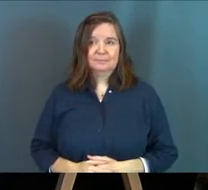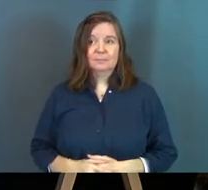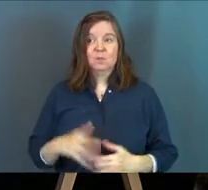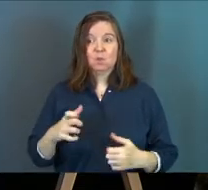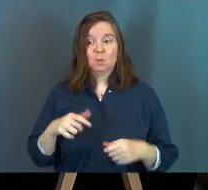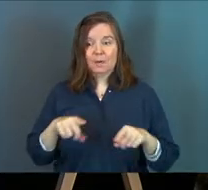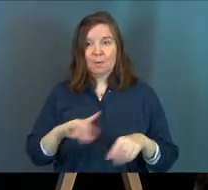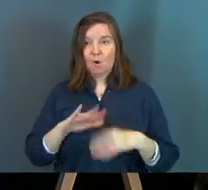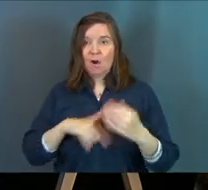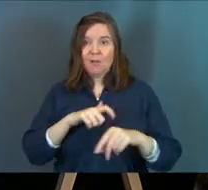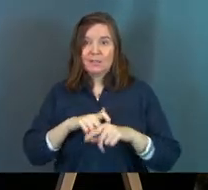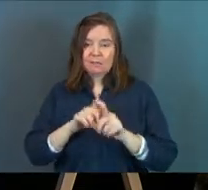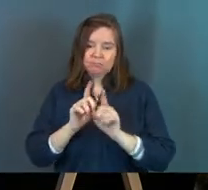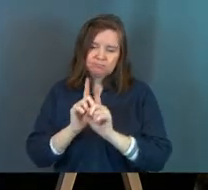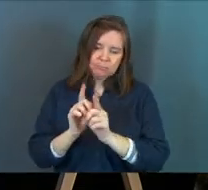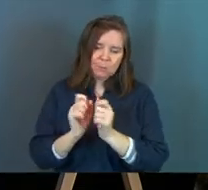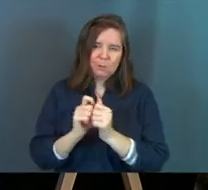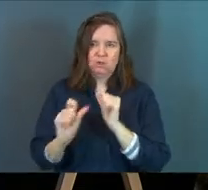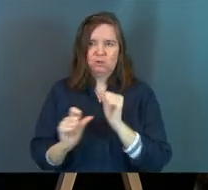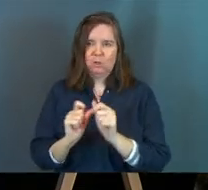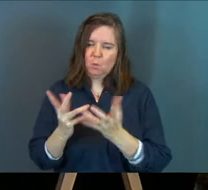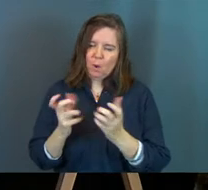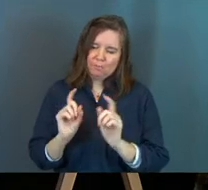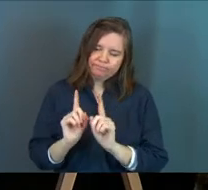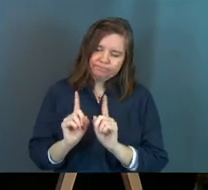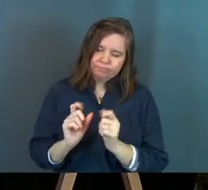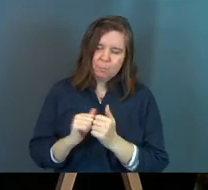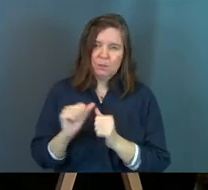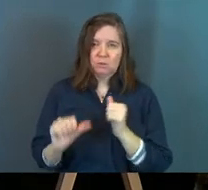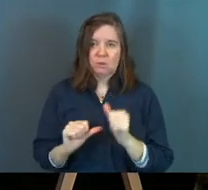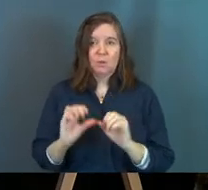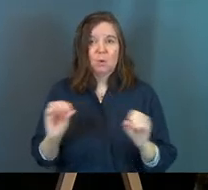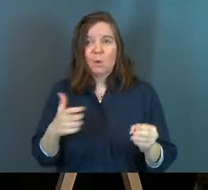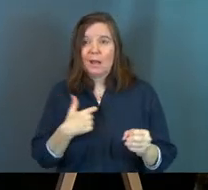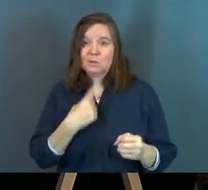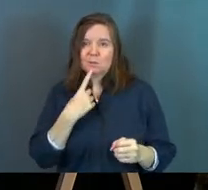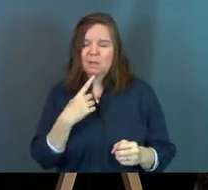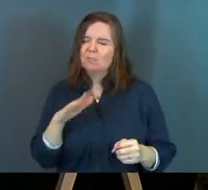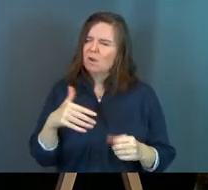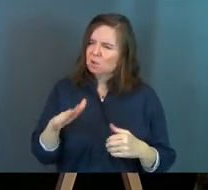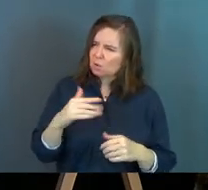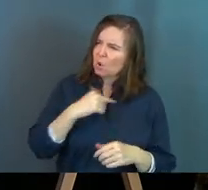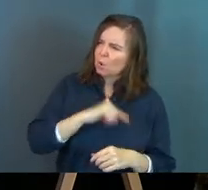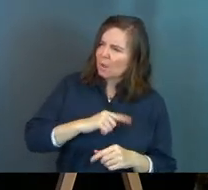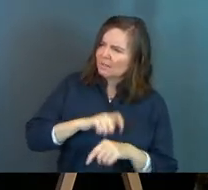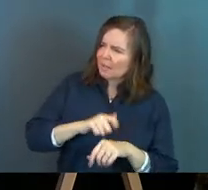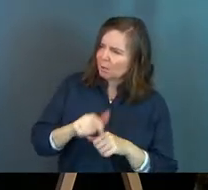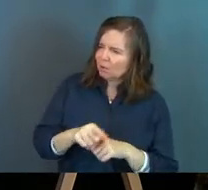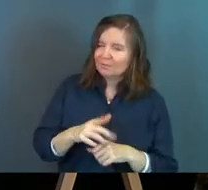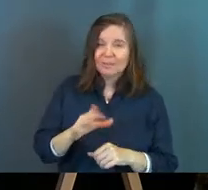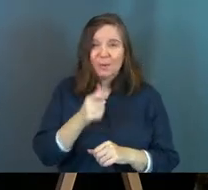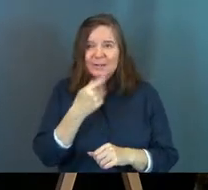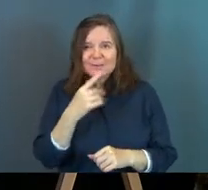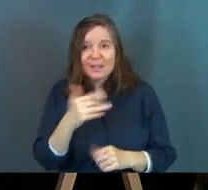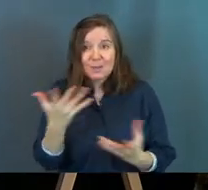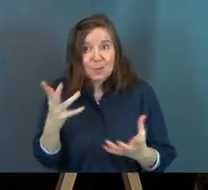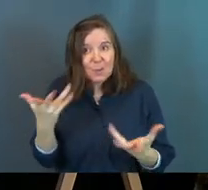You wanted to spend all the time you had with each other. Nobody had to say, how about quality time? Nobody had to say that to